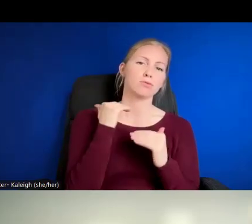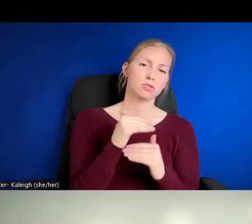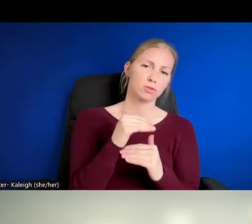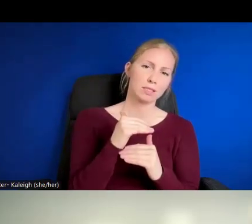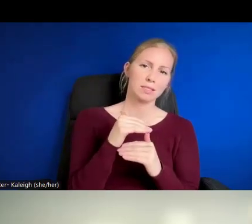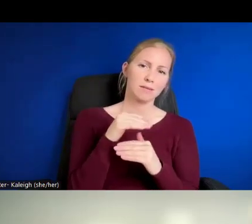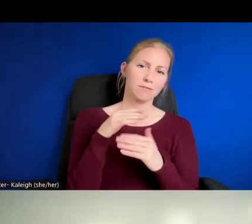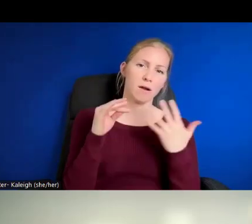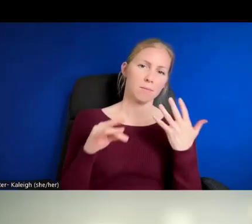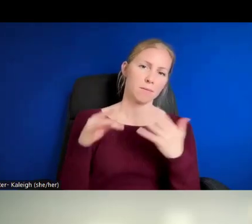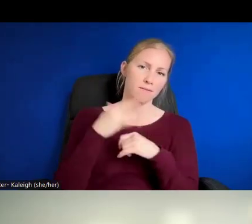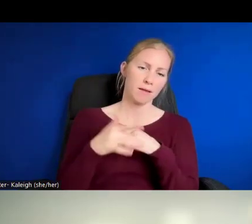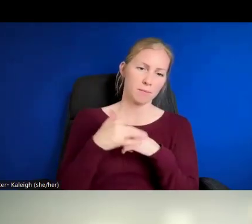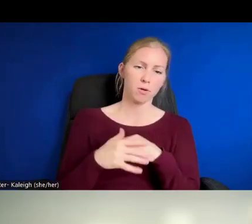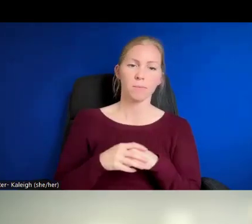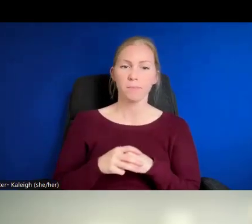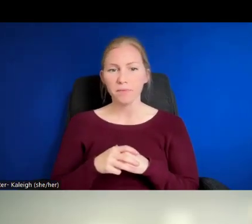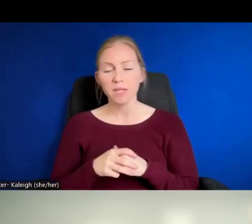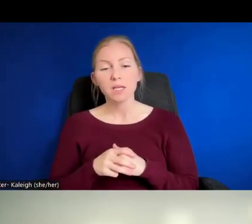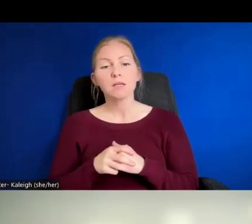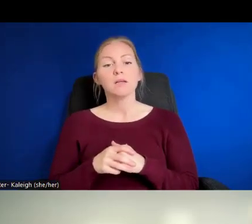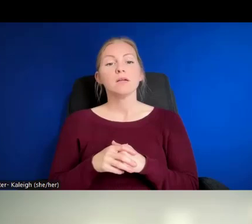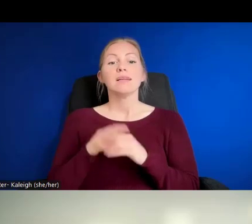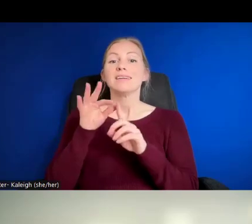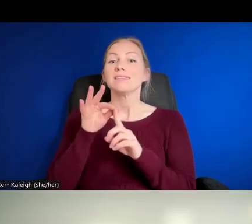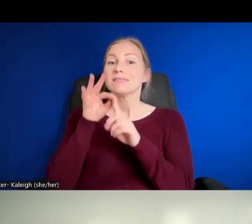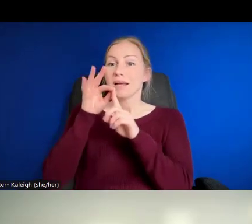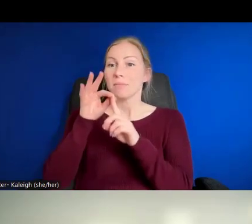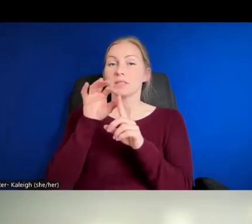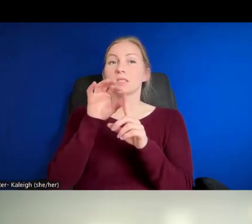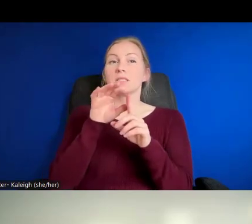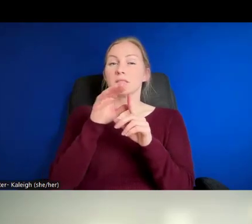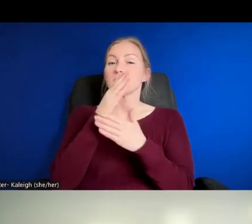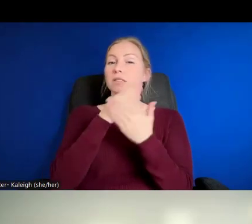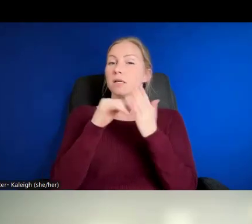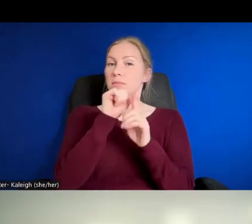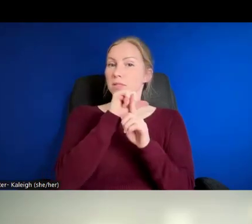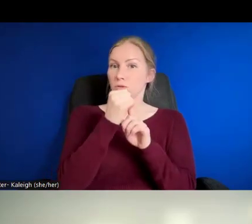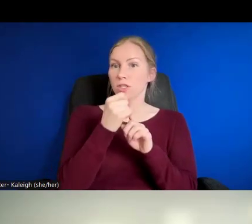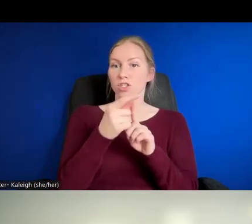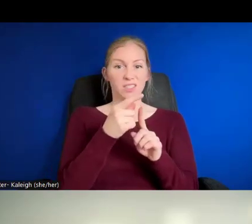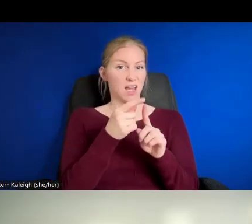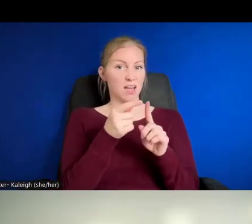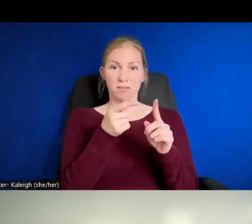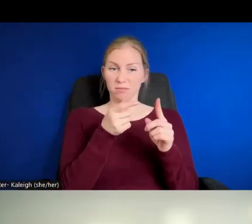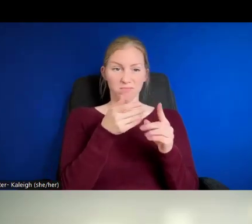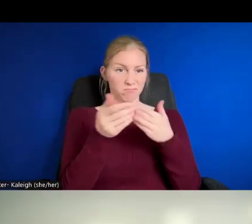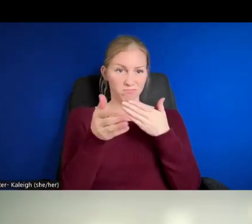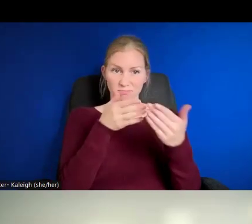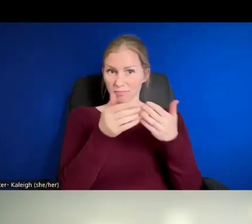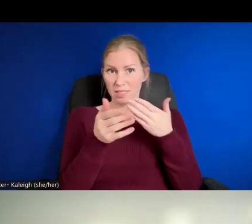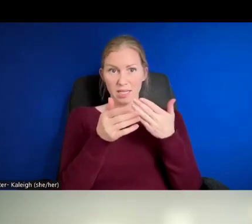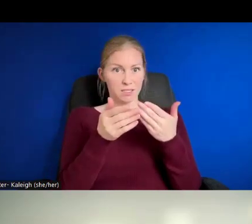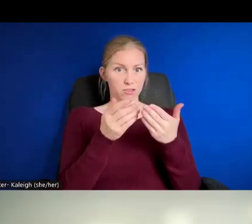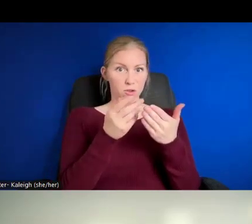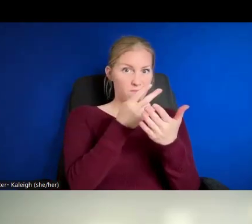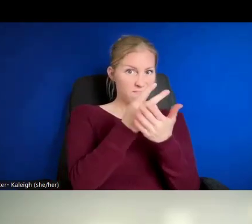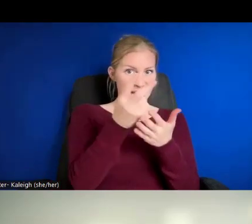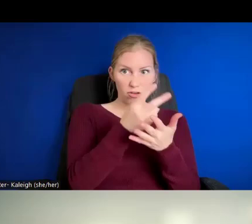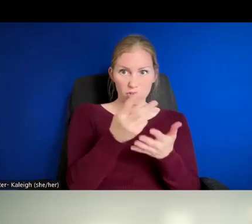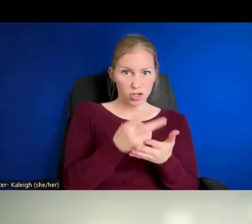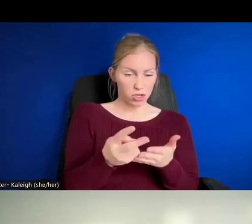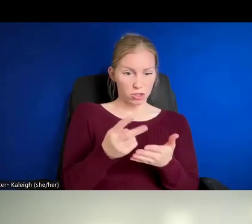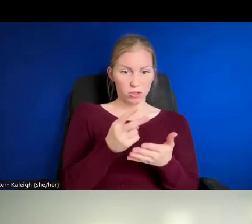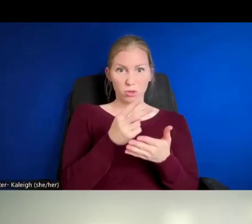where circumstances would indicate that regardless of the failure to utilize effectively